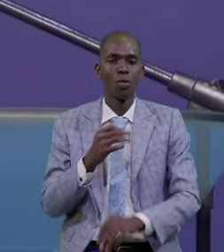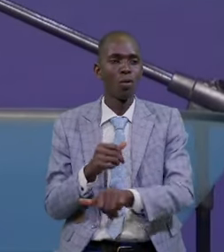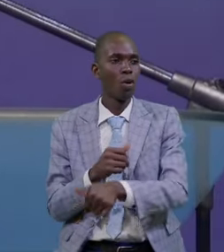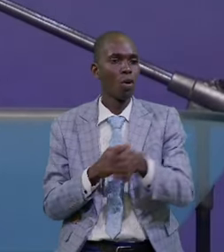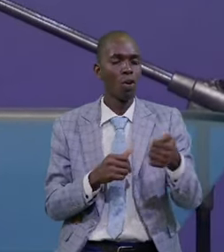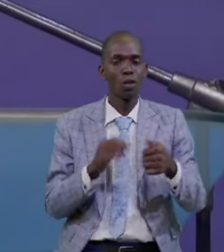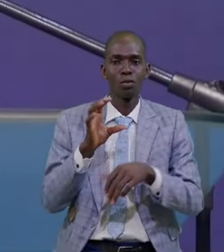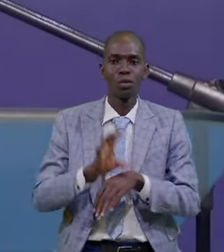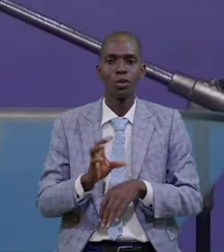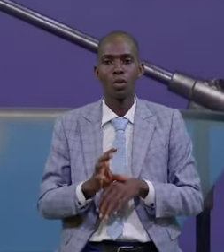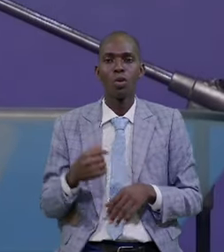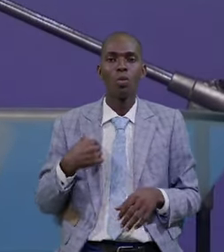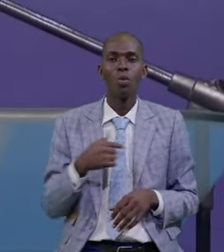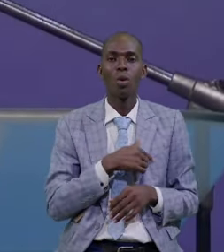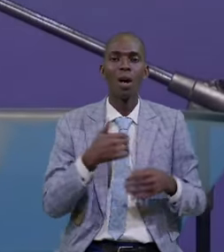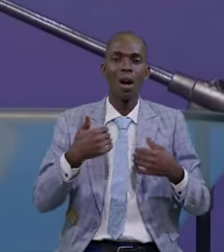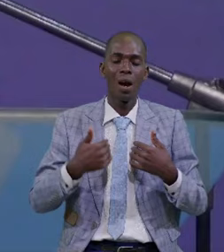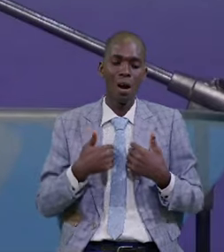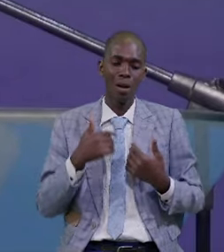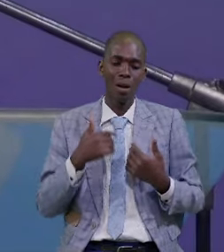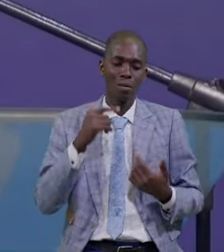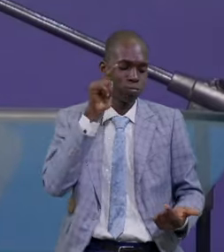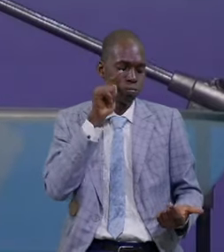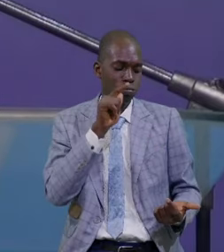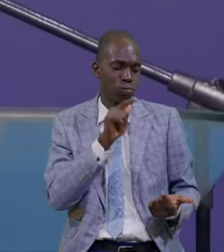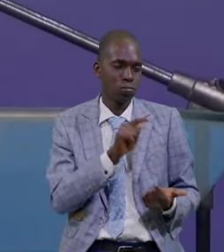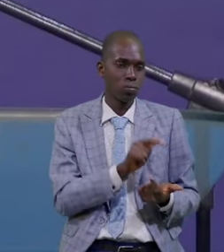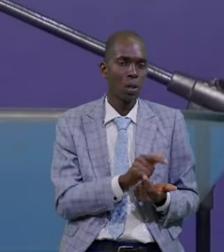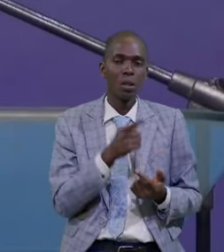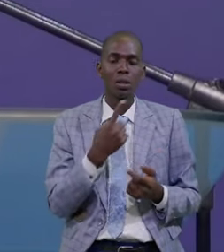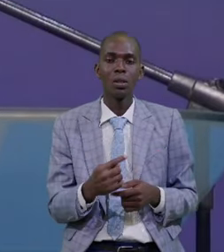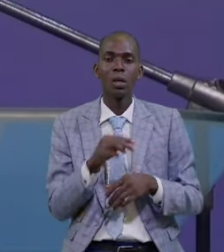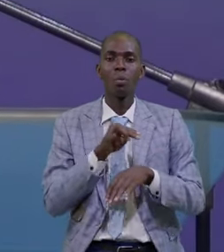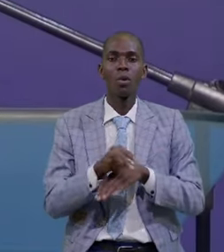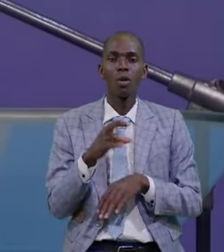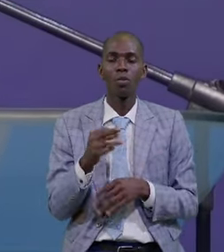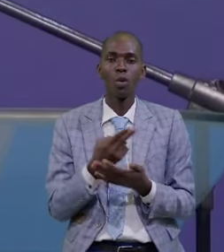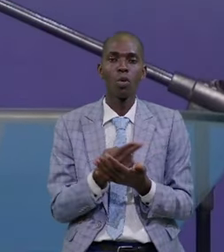have relegated the ministry of the Holy Ghost baptism to